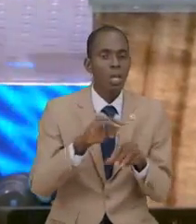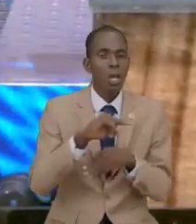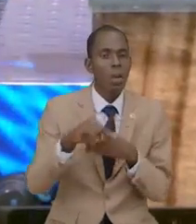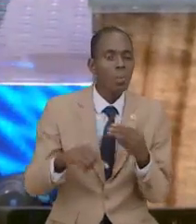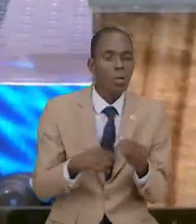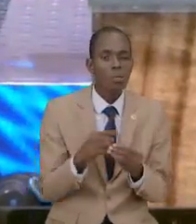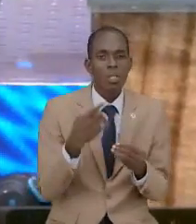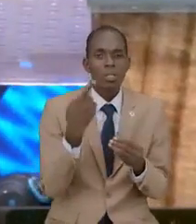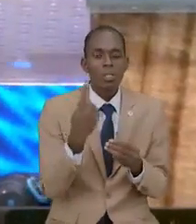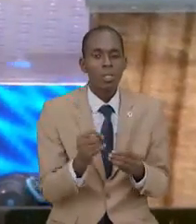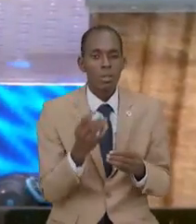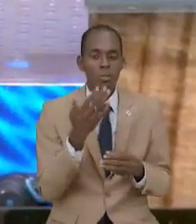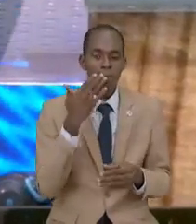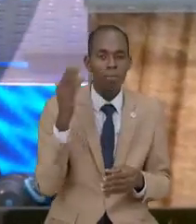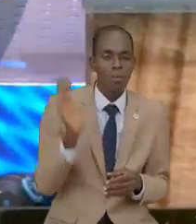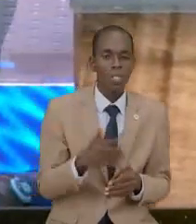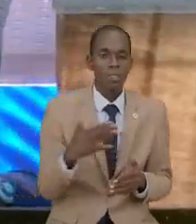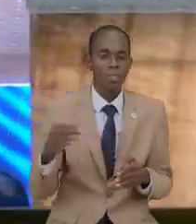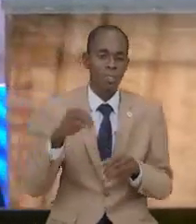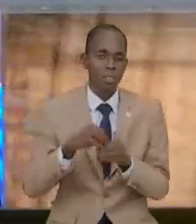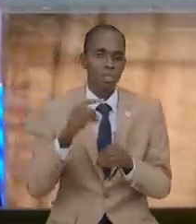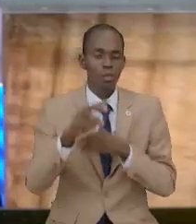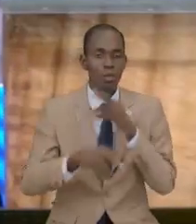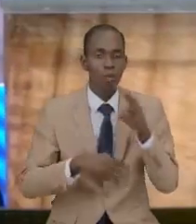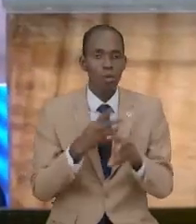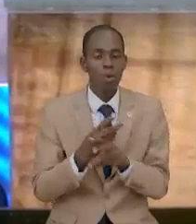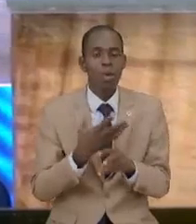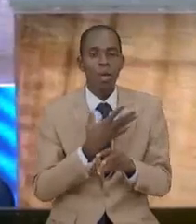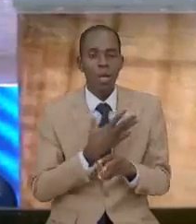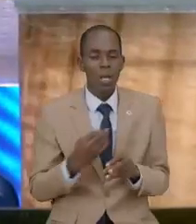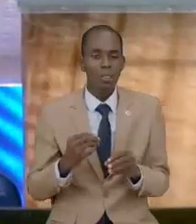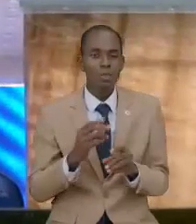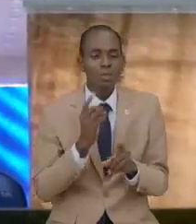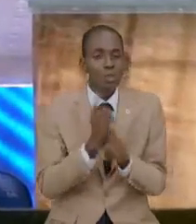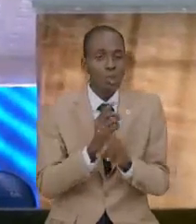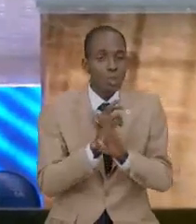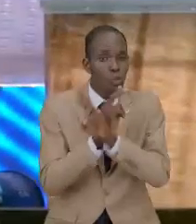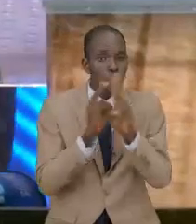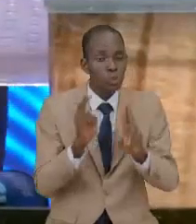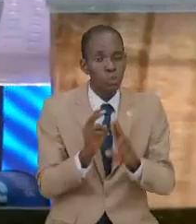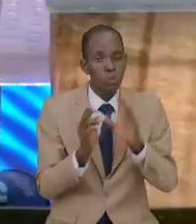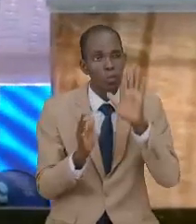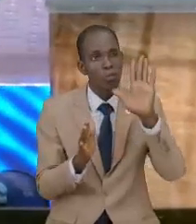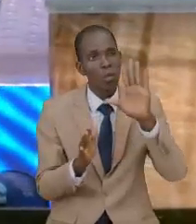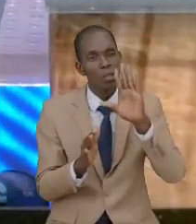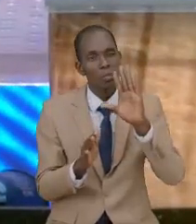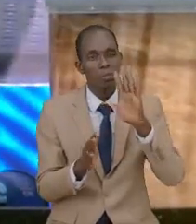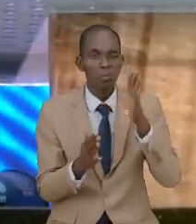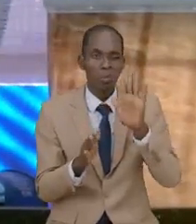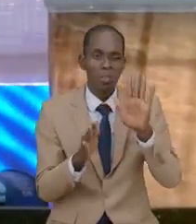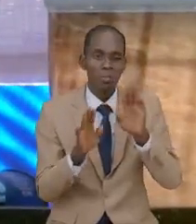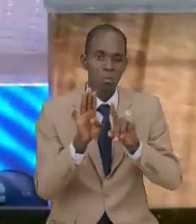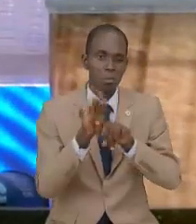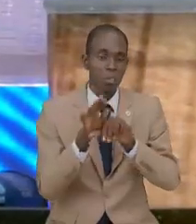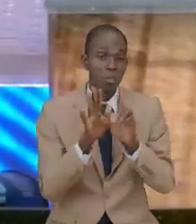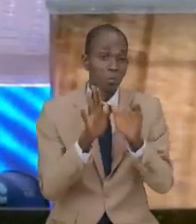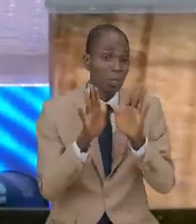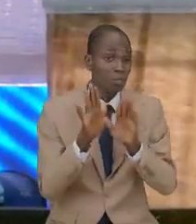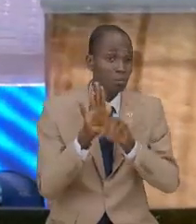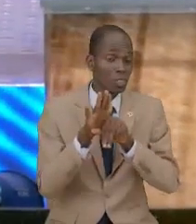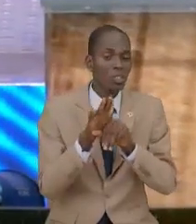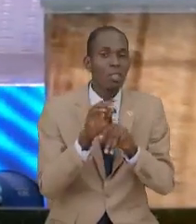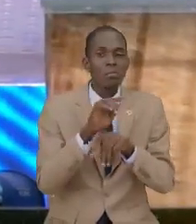the evil in the world. And then they spend maybe about 5 minutes and talk about faith. That's not a